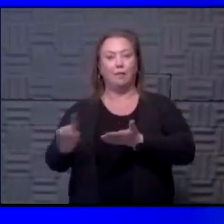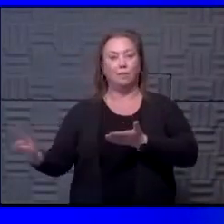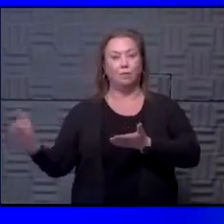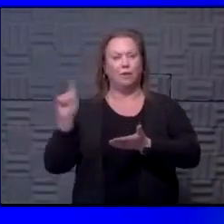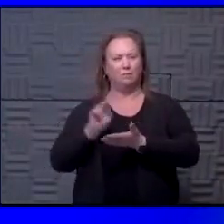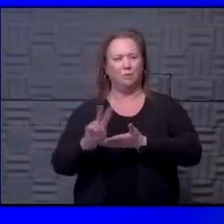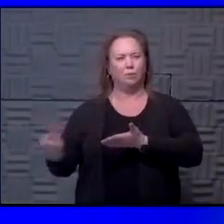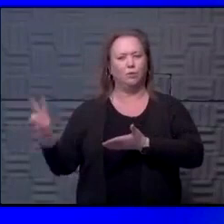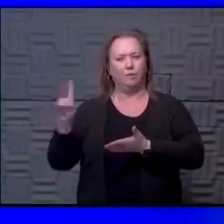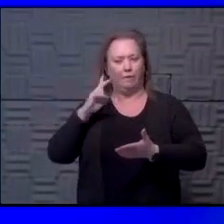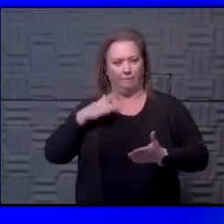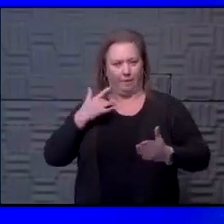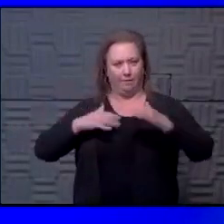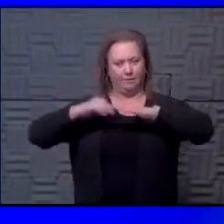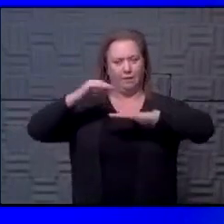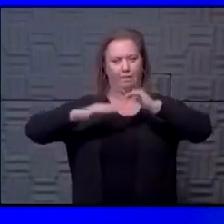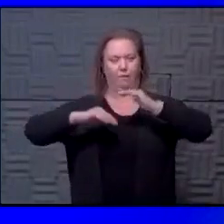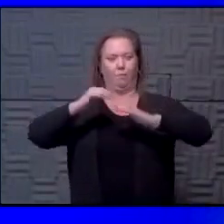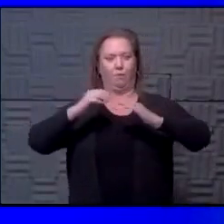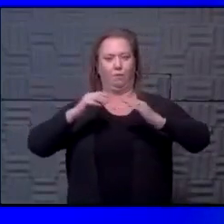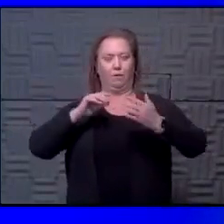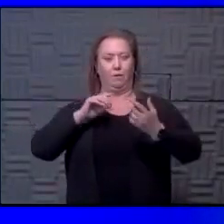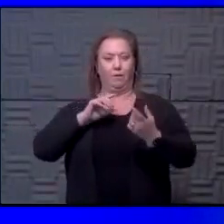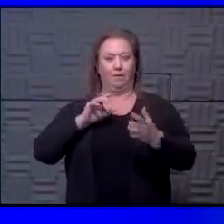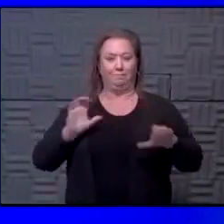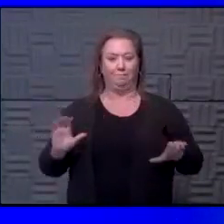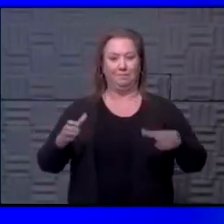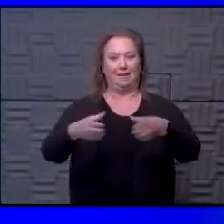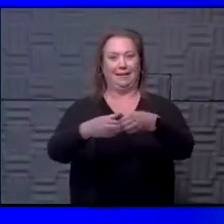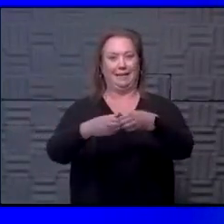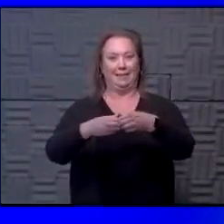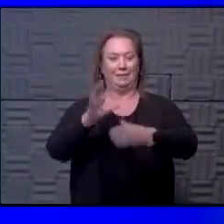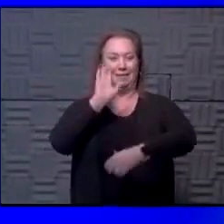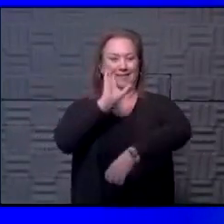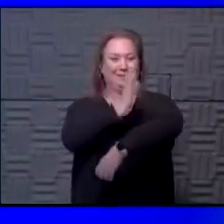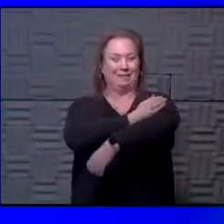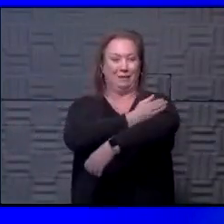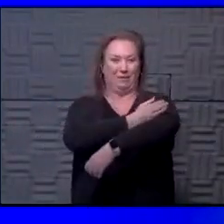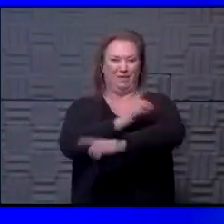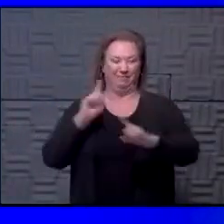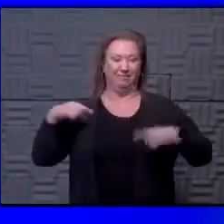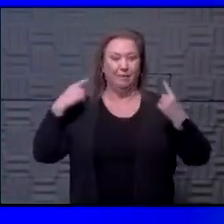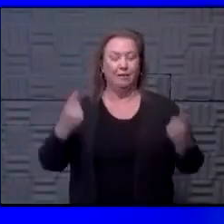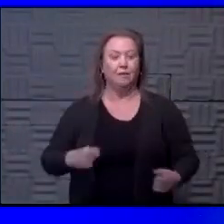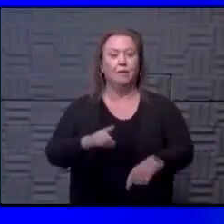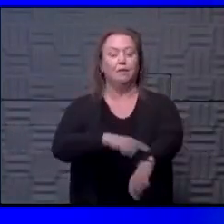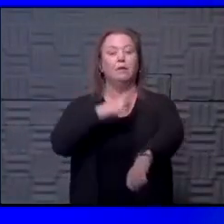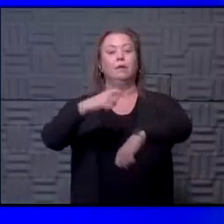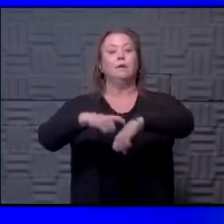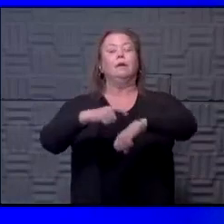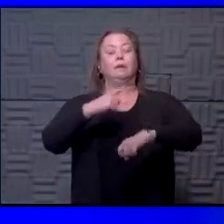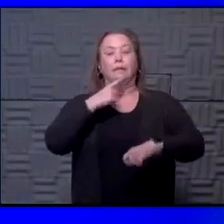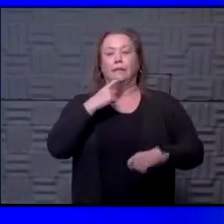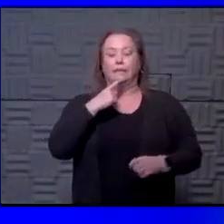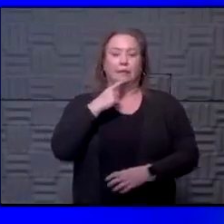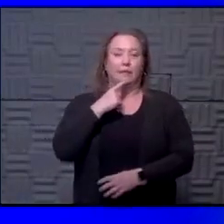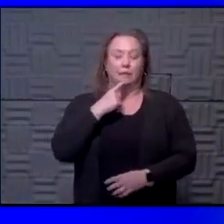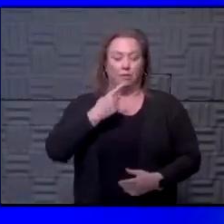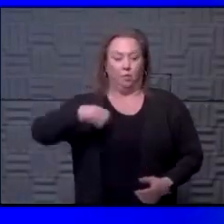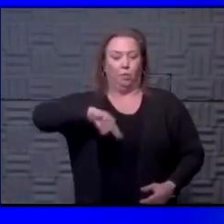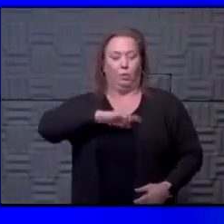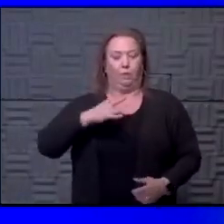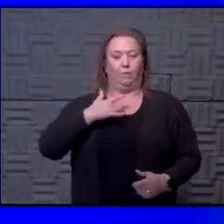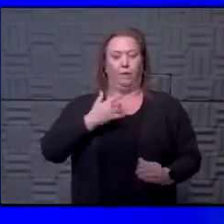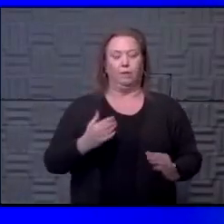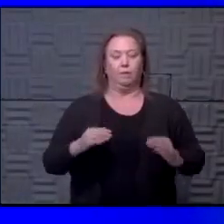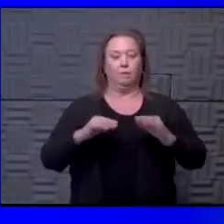if he feels comfortable, finally meeting and getting together with his daughter again after it had been so long, he said that, we would feel